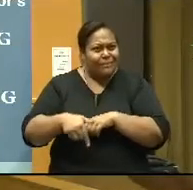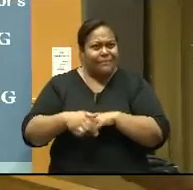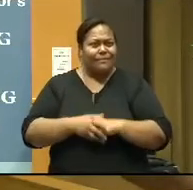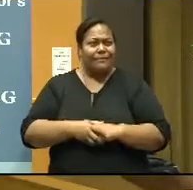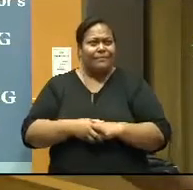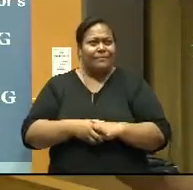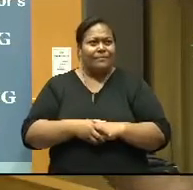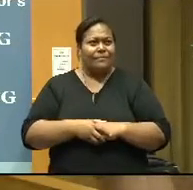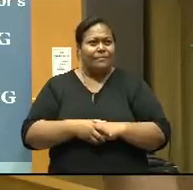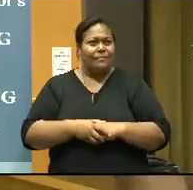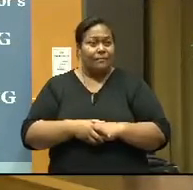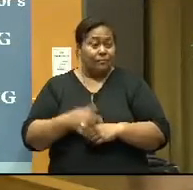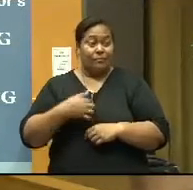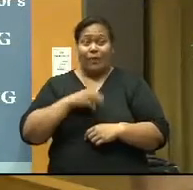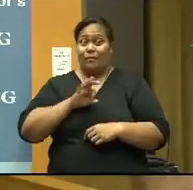I will not